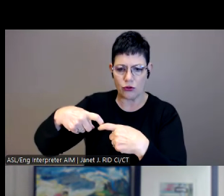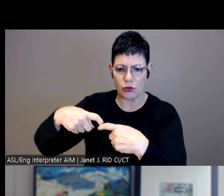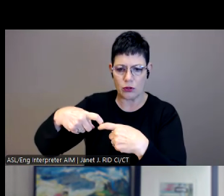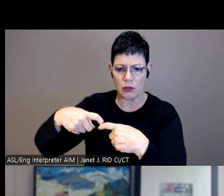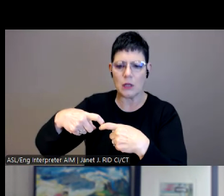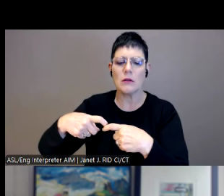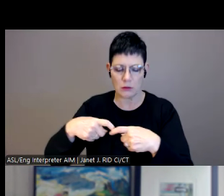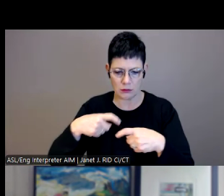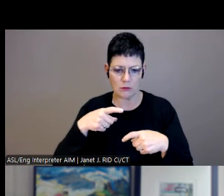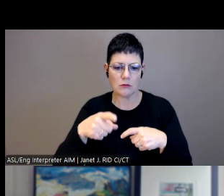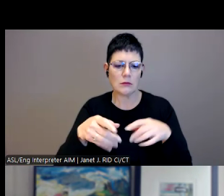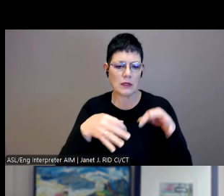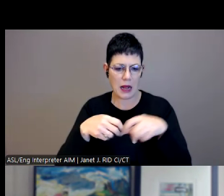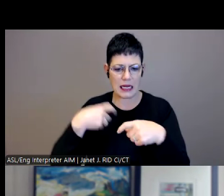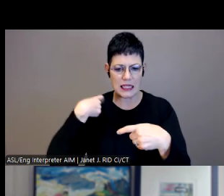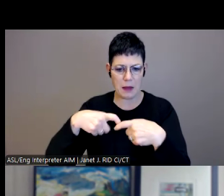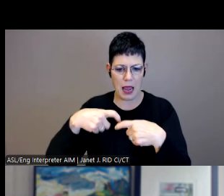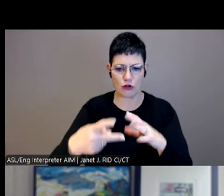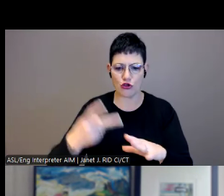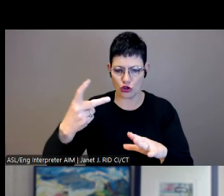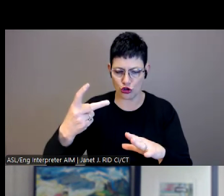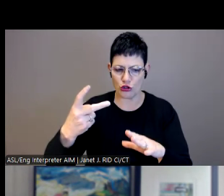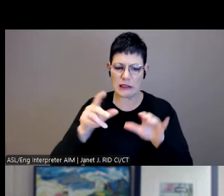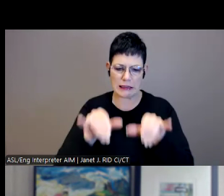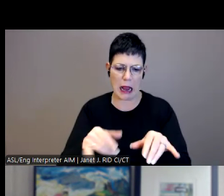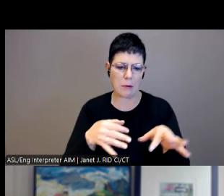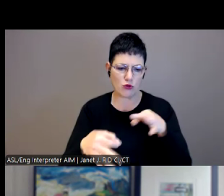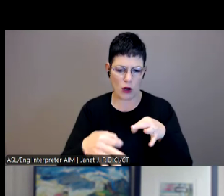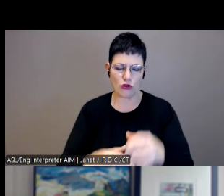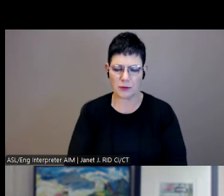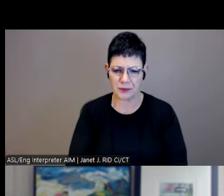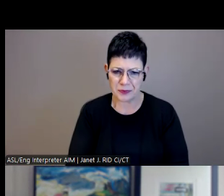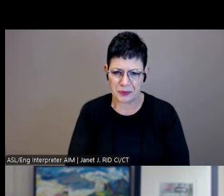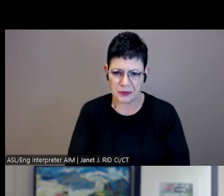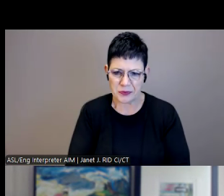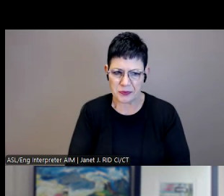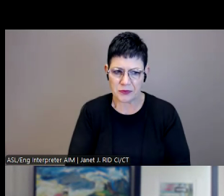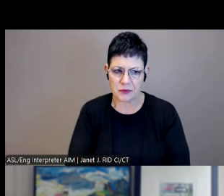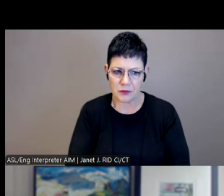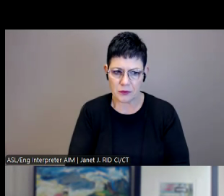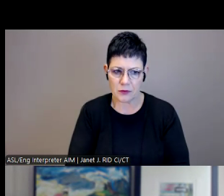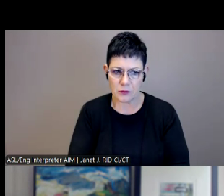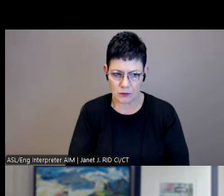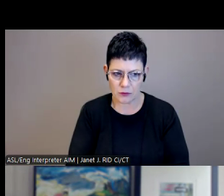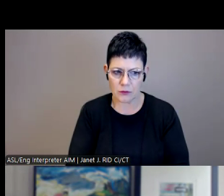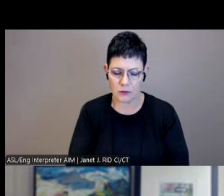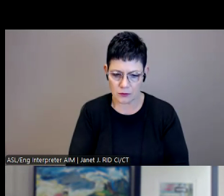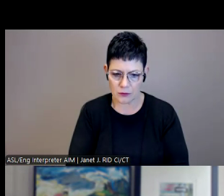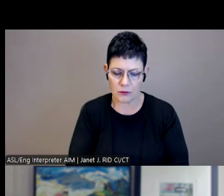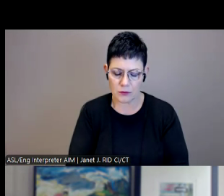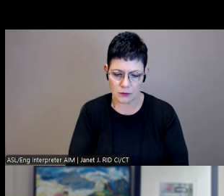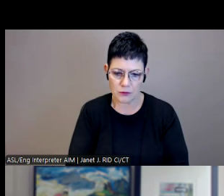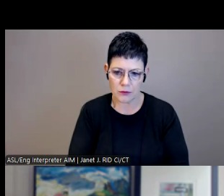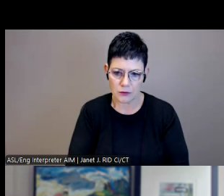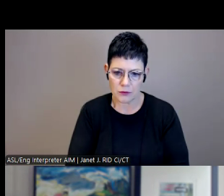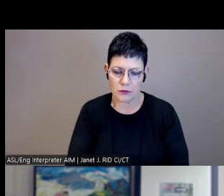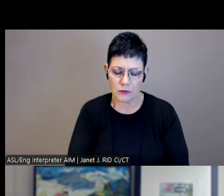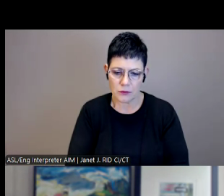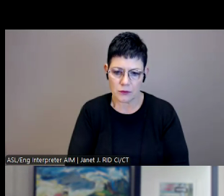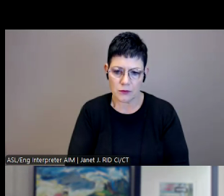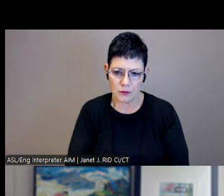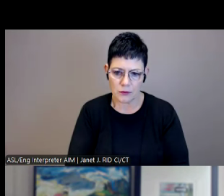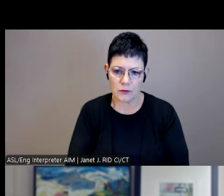puede acceder a la interpretación en español en vivo haciendo clic en el botón interpretación